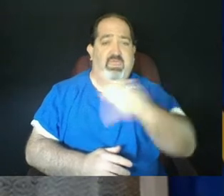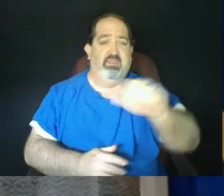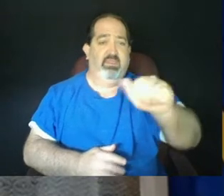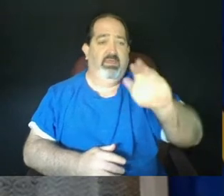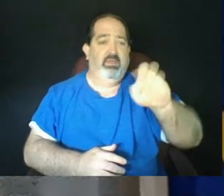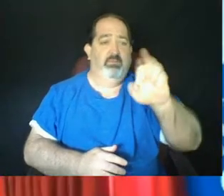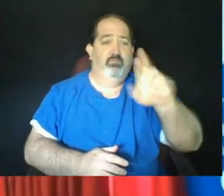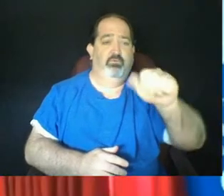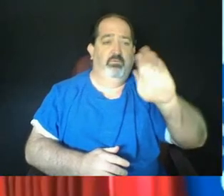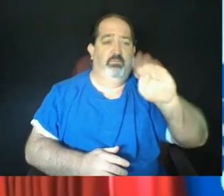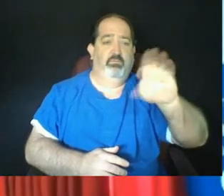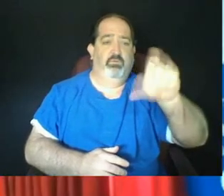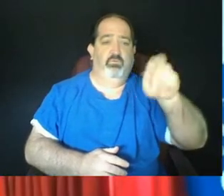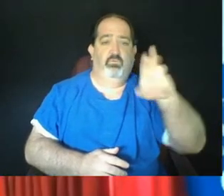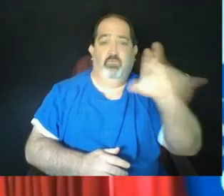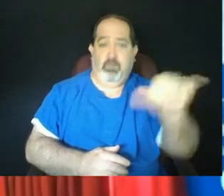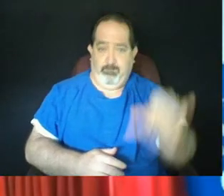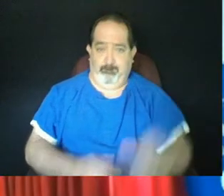McRae.